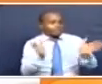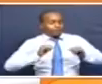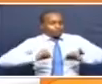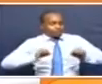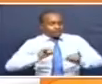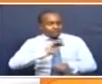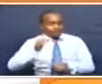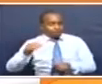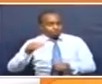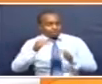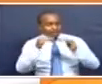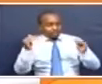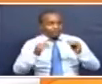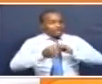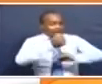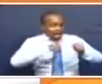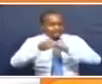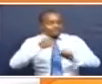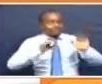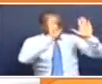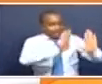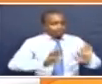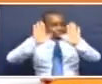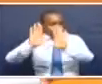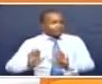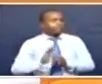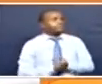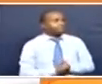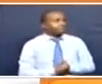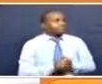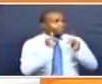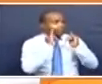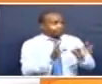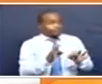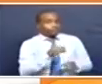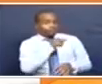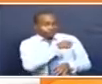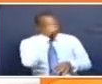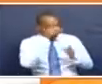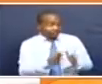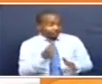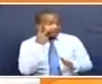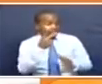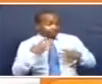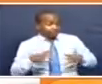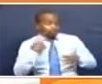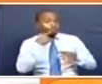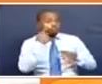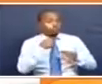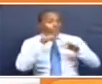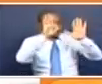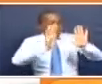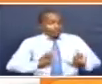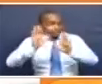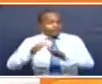county level actively campaigning. If Mudomi finds people who are actively campaigning for and against him, there